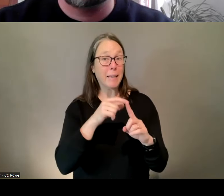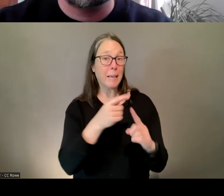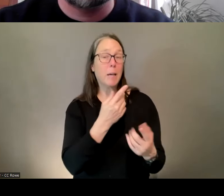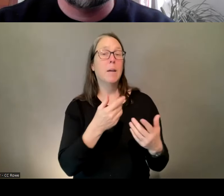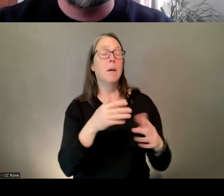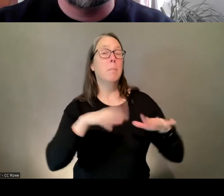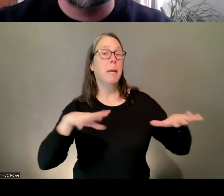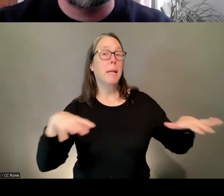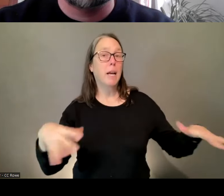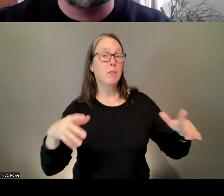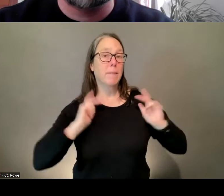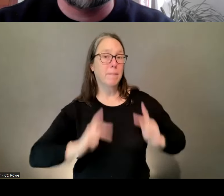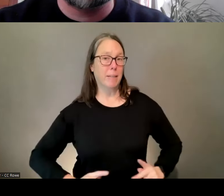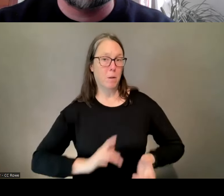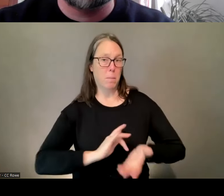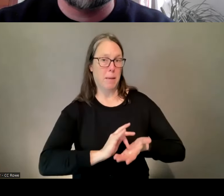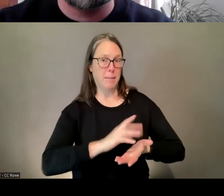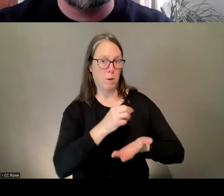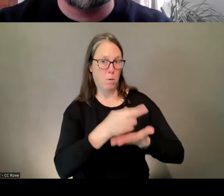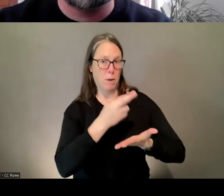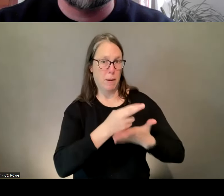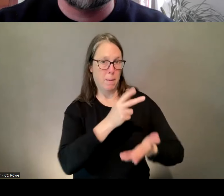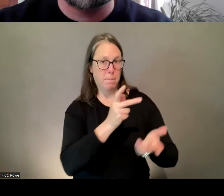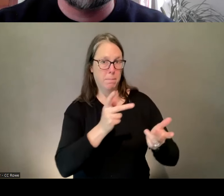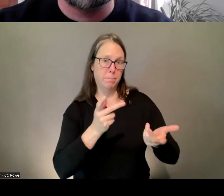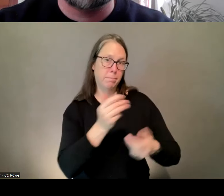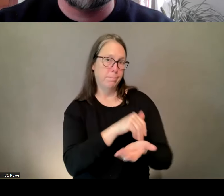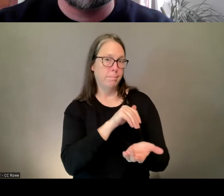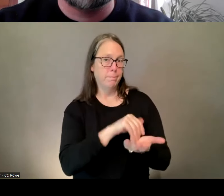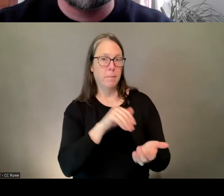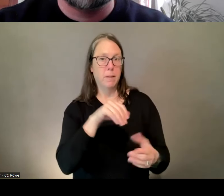physician at Spalding Rehab and Mass General for Children.